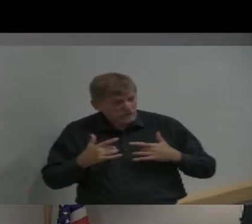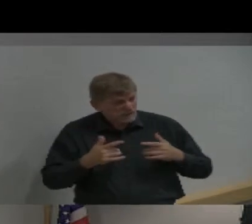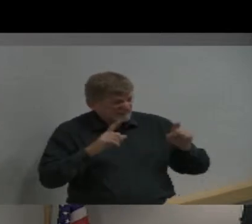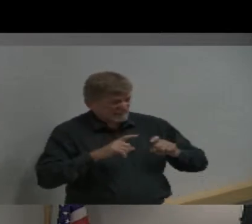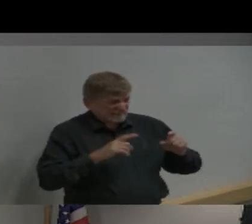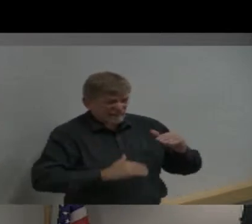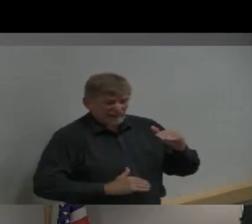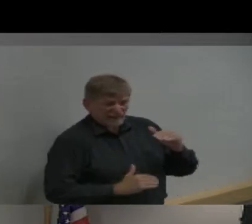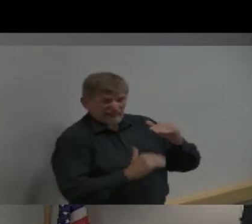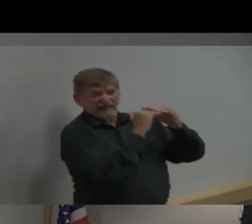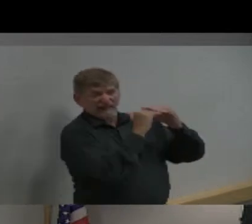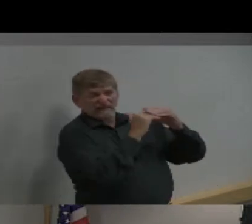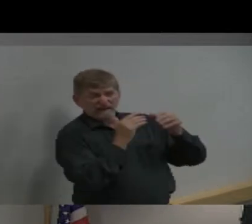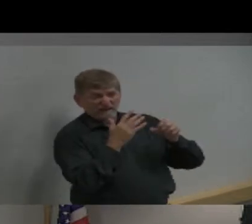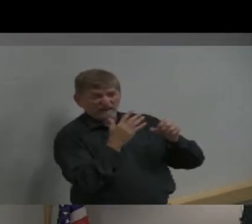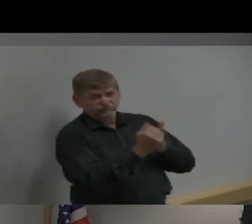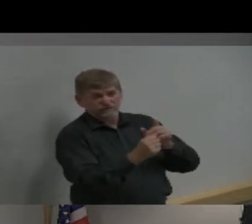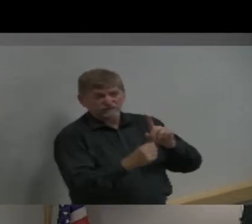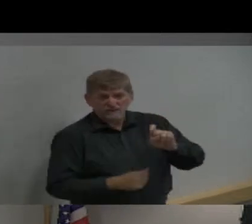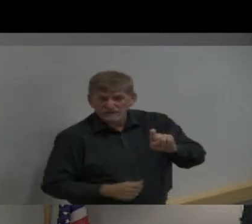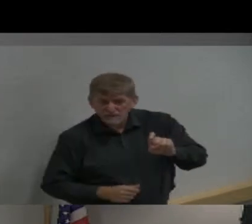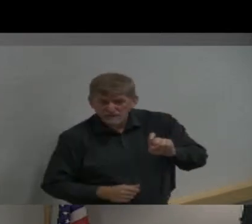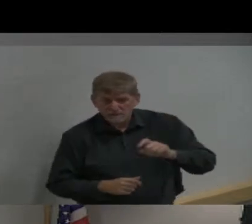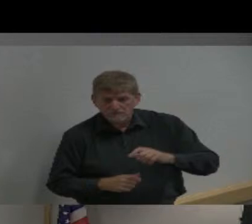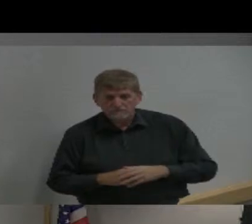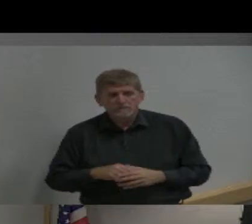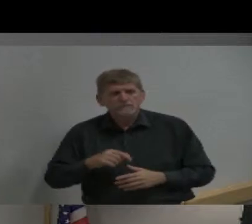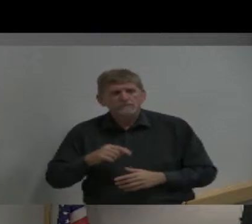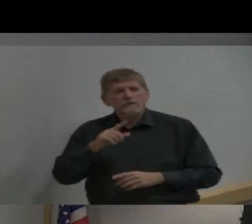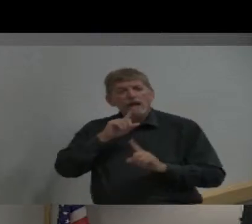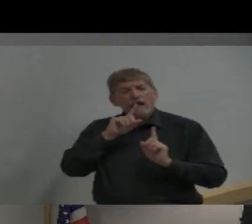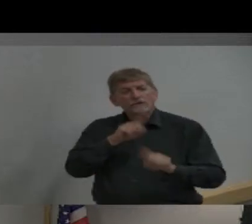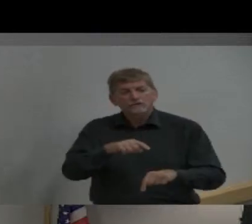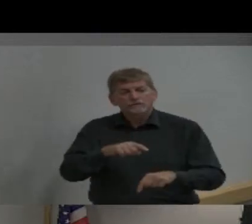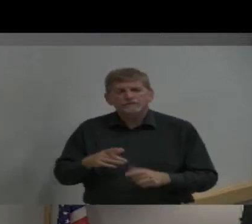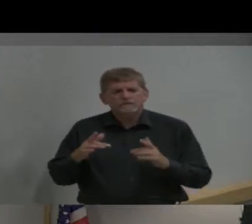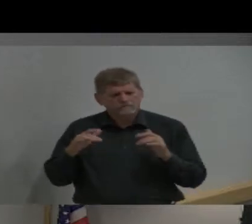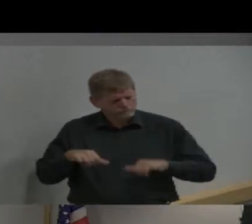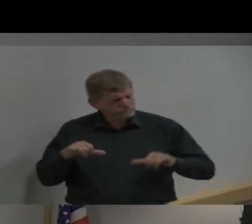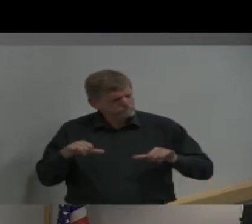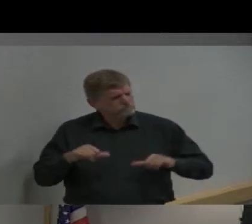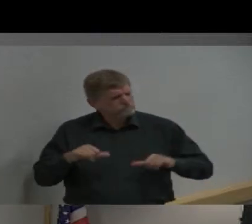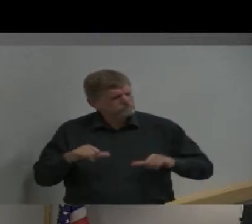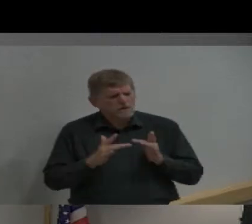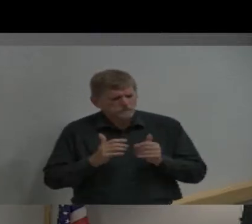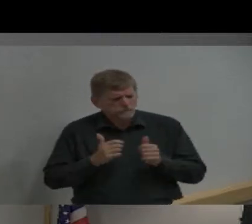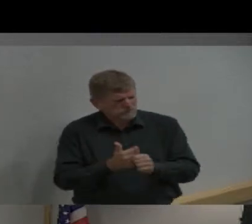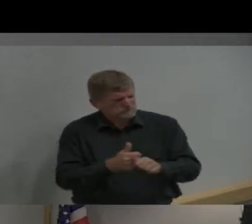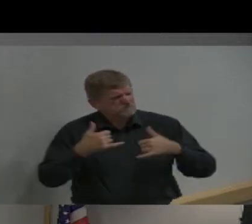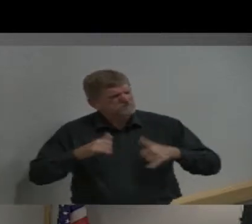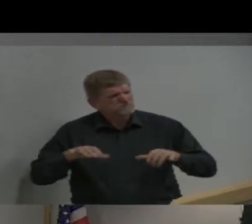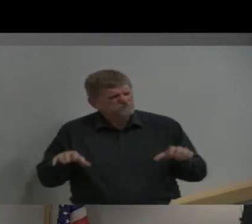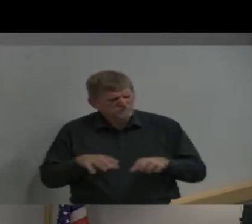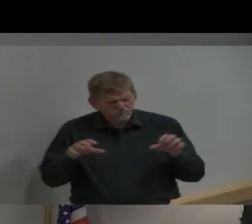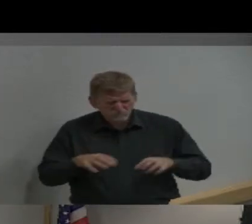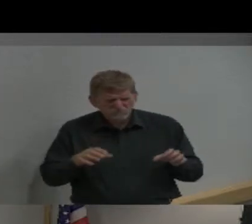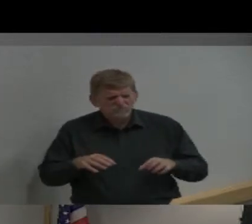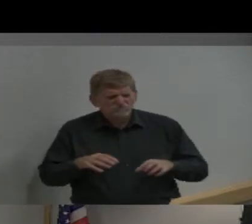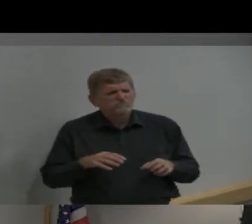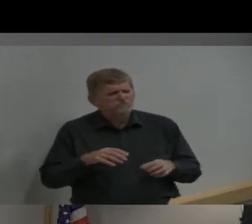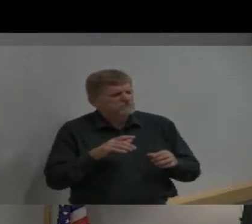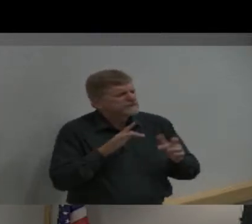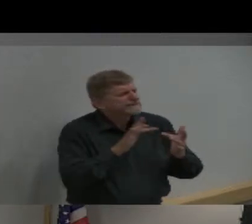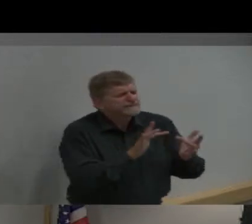Yes, contact tracing is still useful because identifying close contacts and having them in quarantine is one